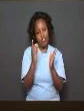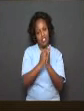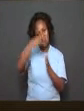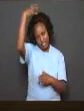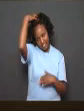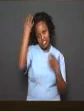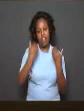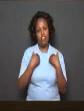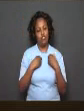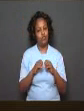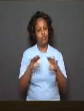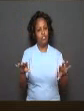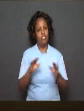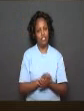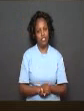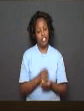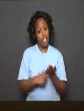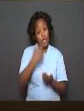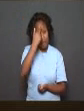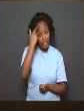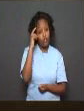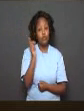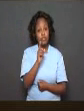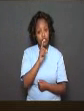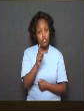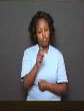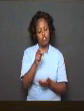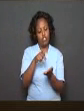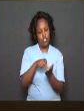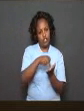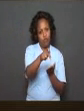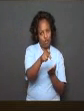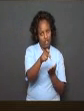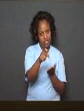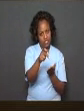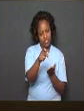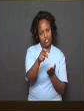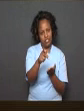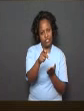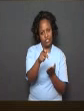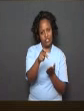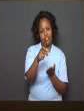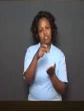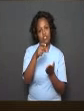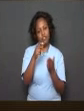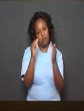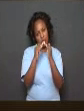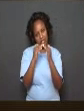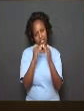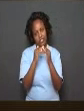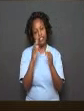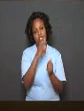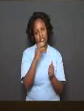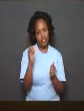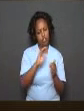constitutions. This is because democracy places value on the equality